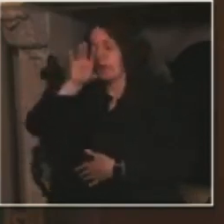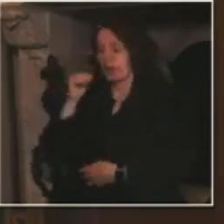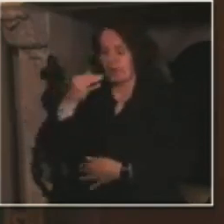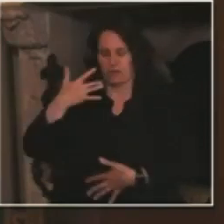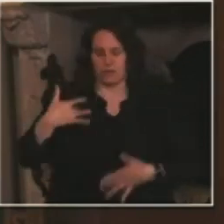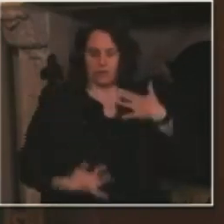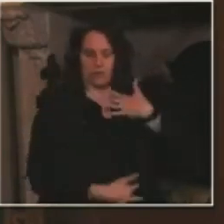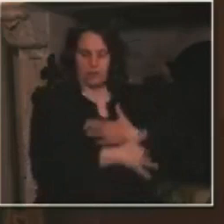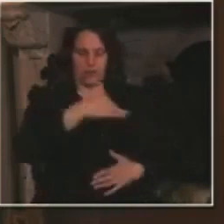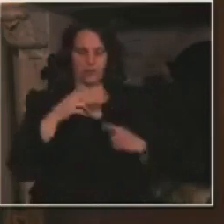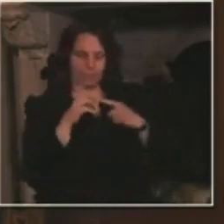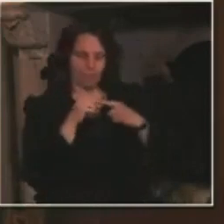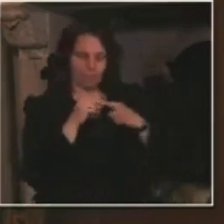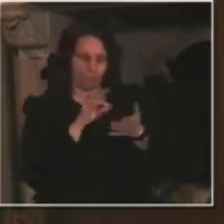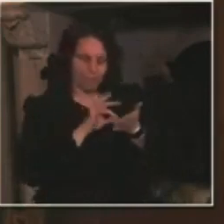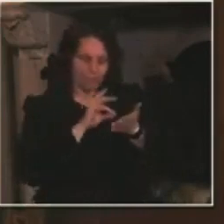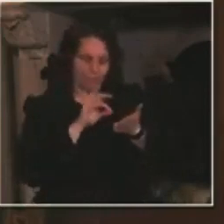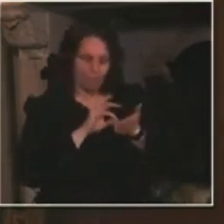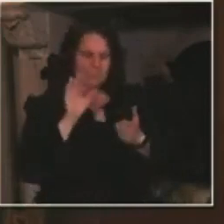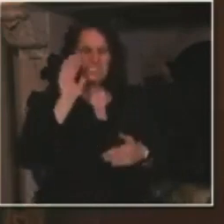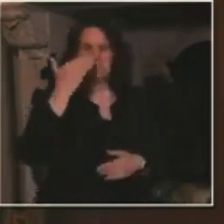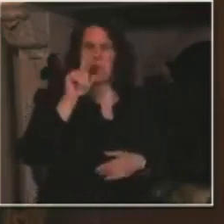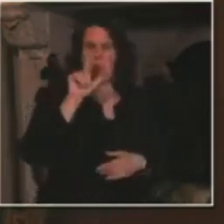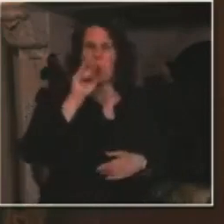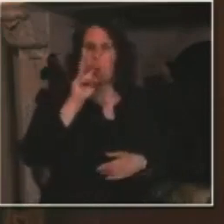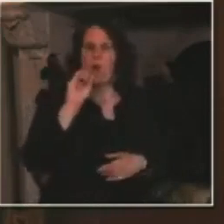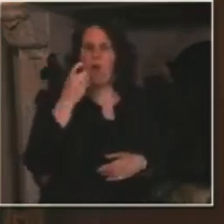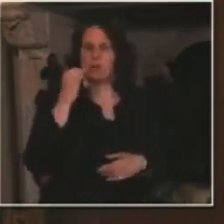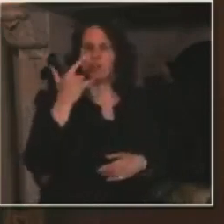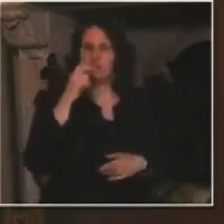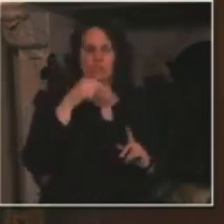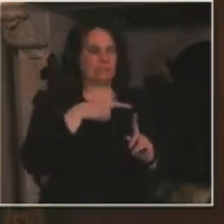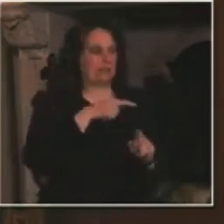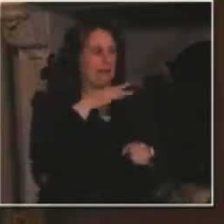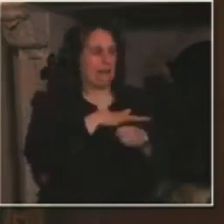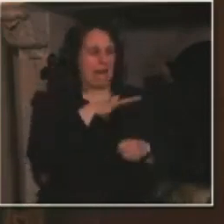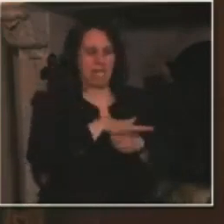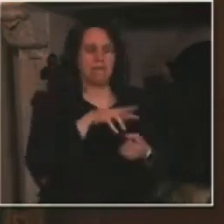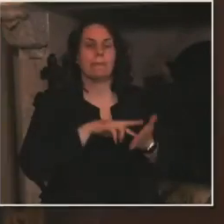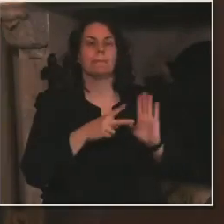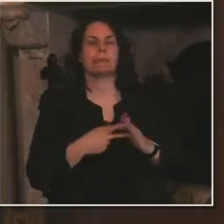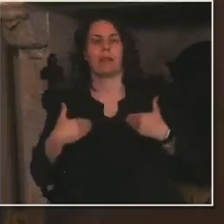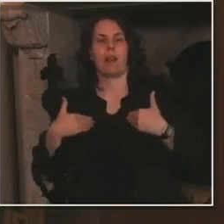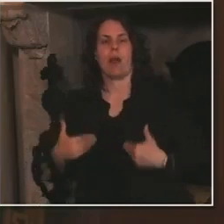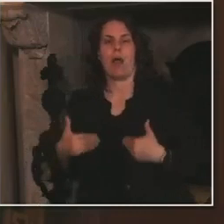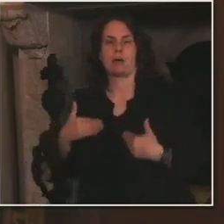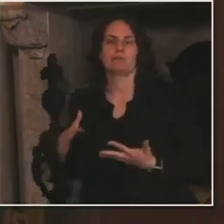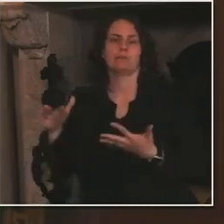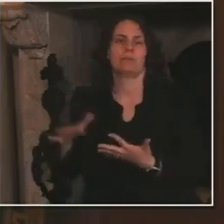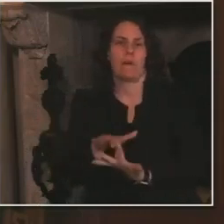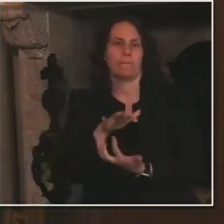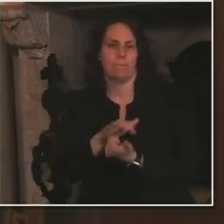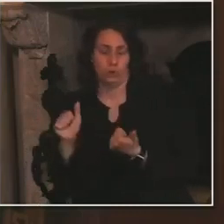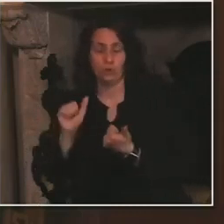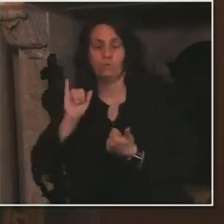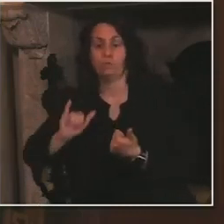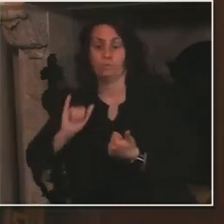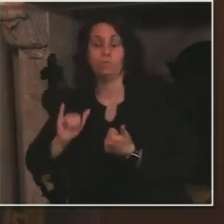circumstances, can be an indication for mechanical ventilation. In this particular epidemic, some people have learned things that